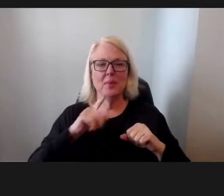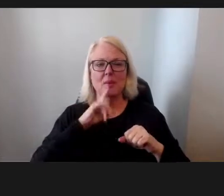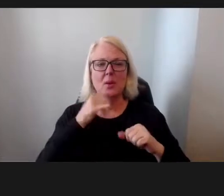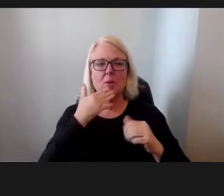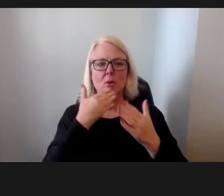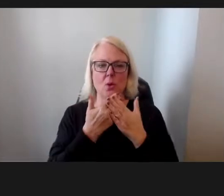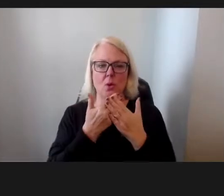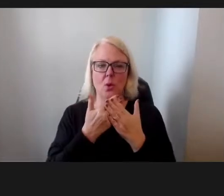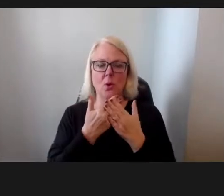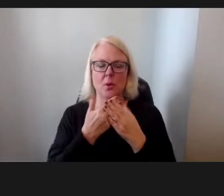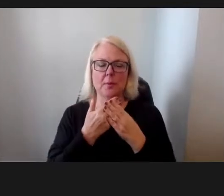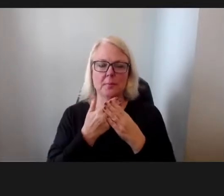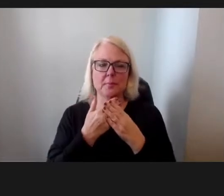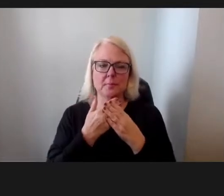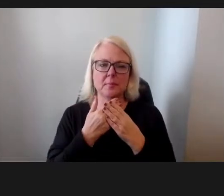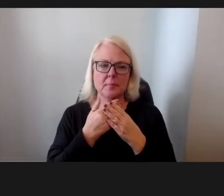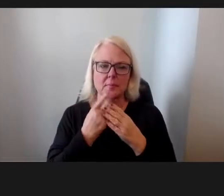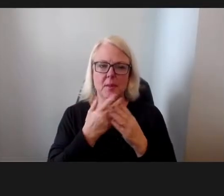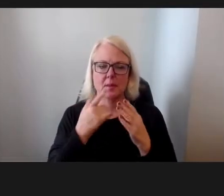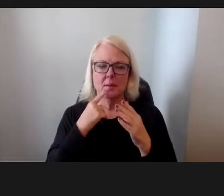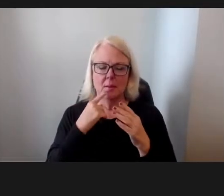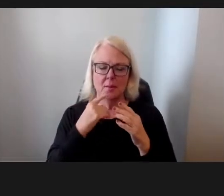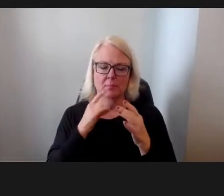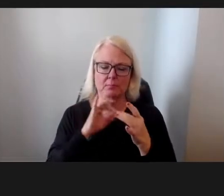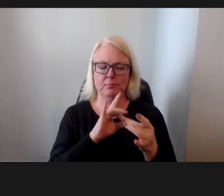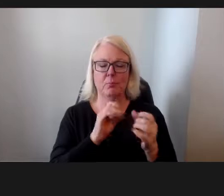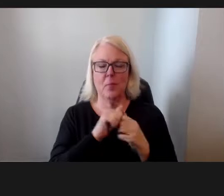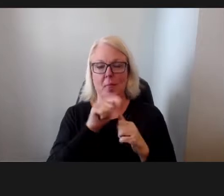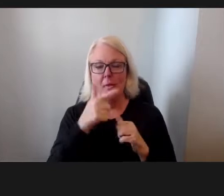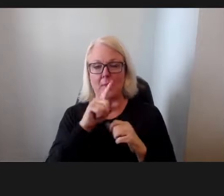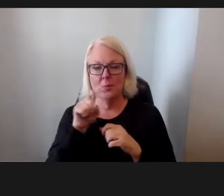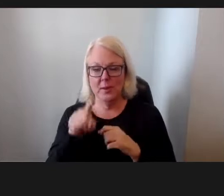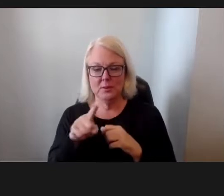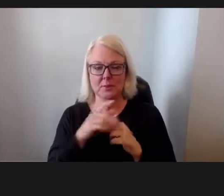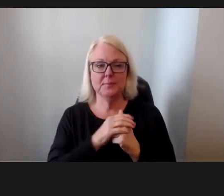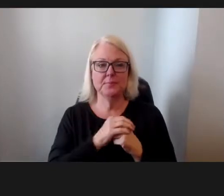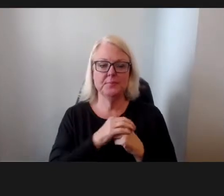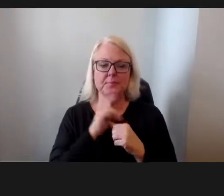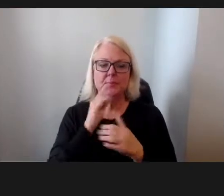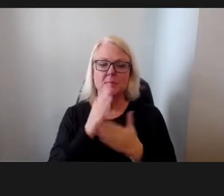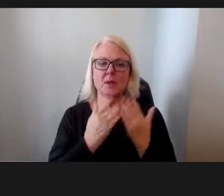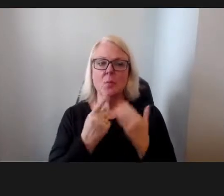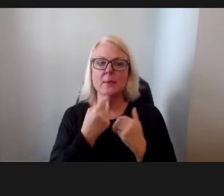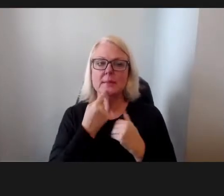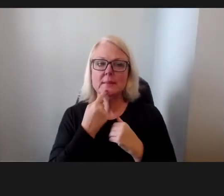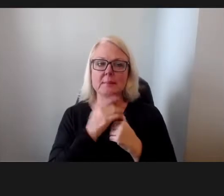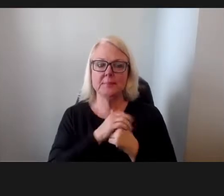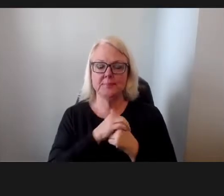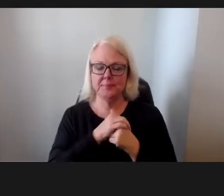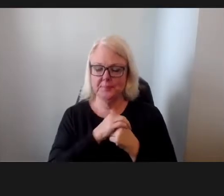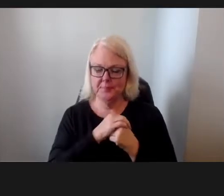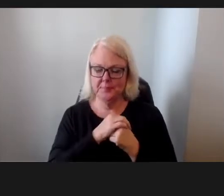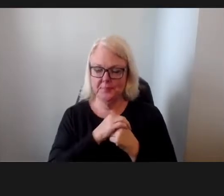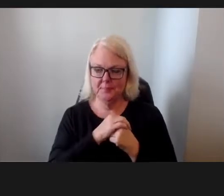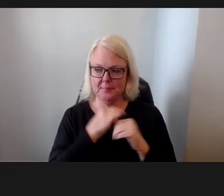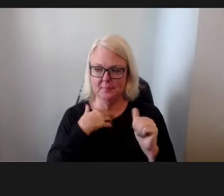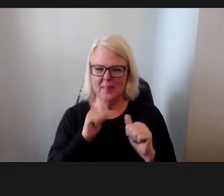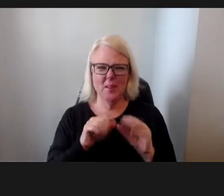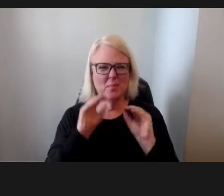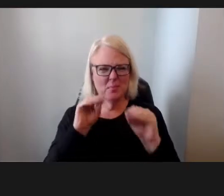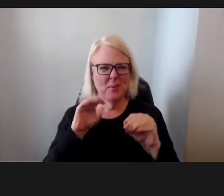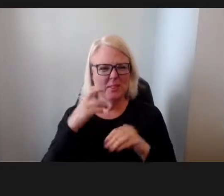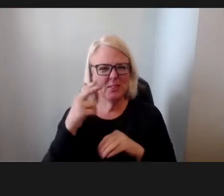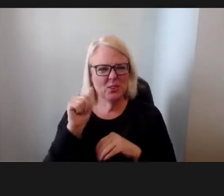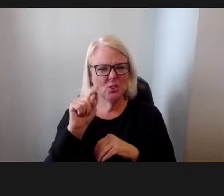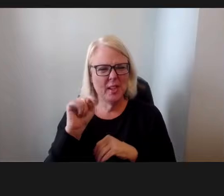great segue into one of our other questions, where someone says, and I can put this in the chat as